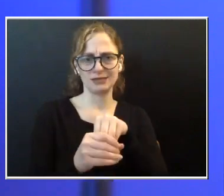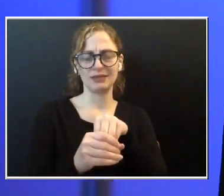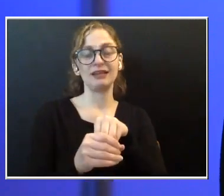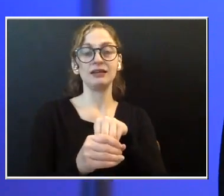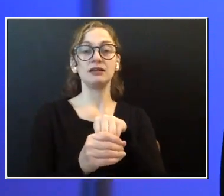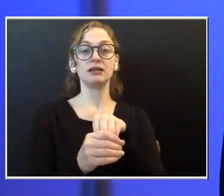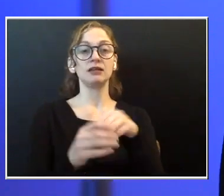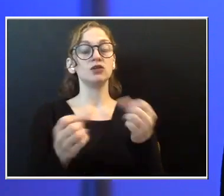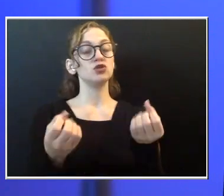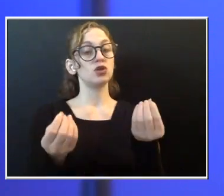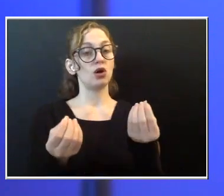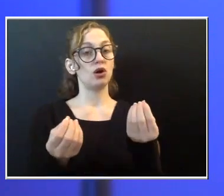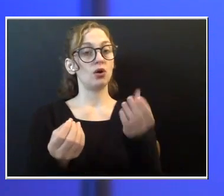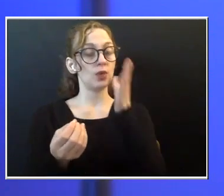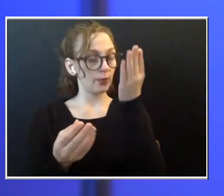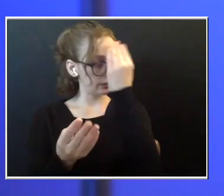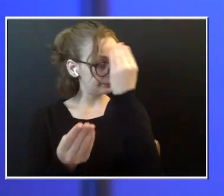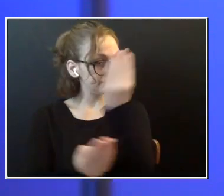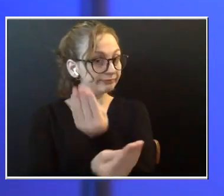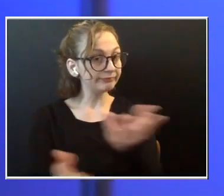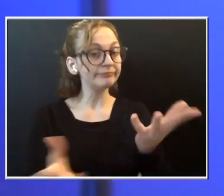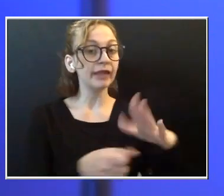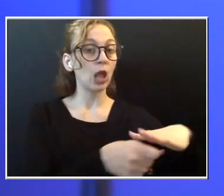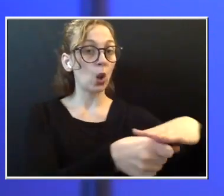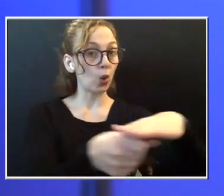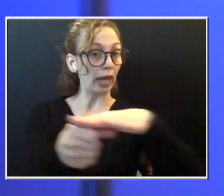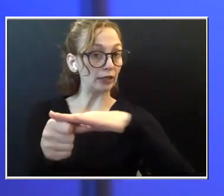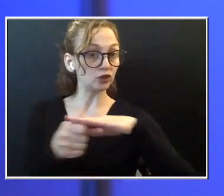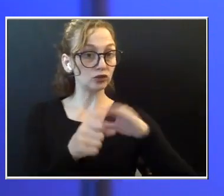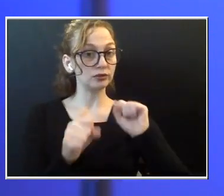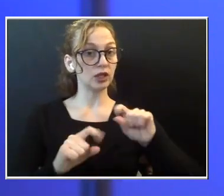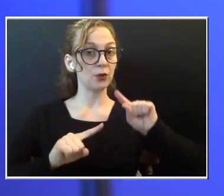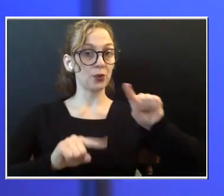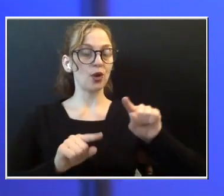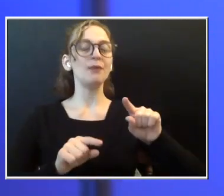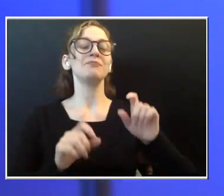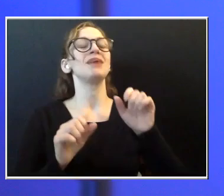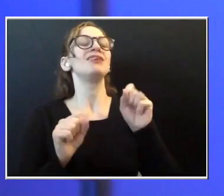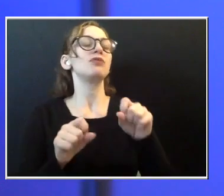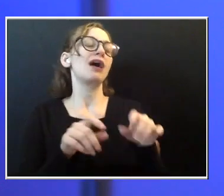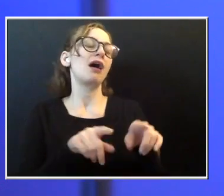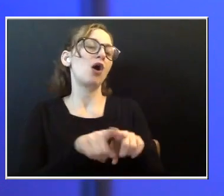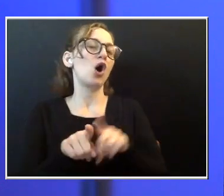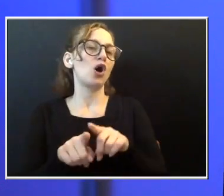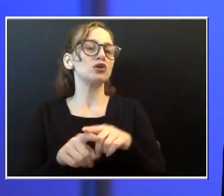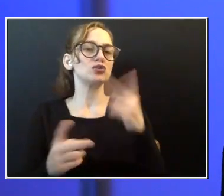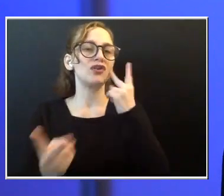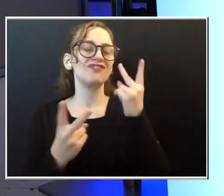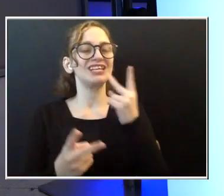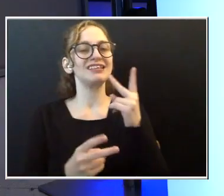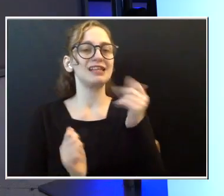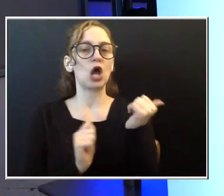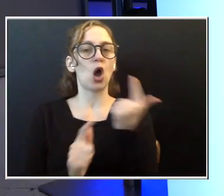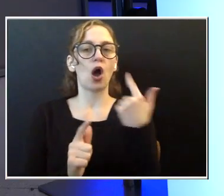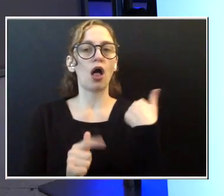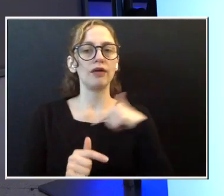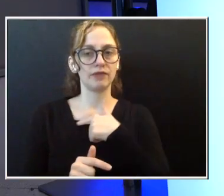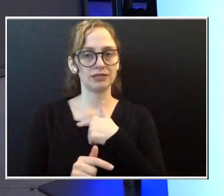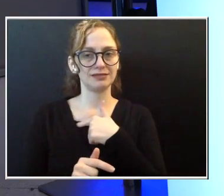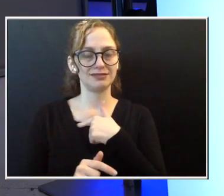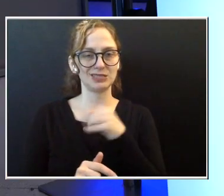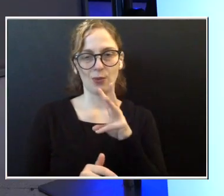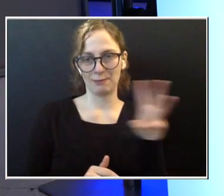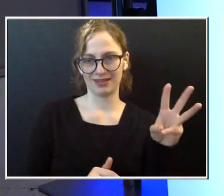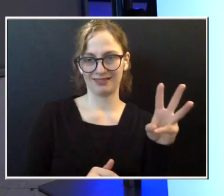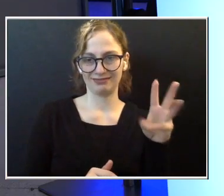the locations that they can go to, but they can also go to the All of Us website to participate. So, Dr. Salate, this isn't a study